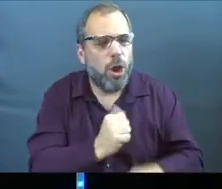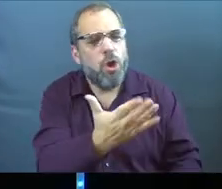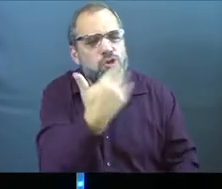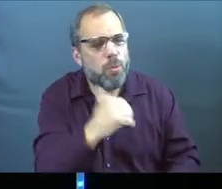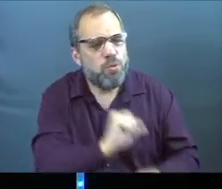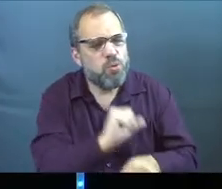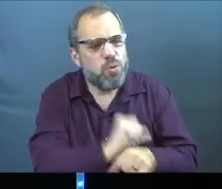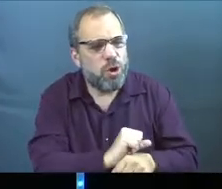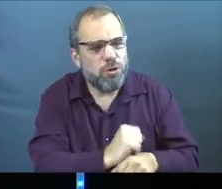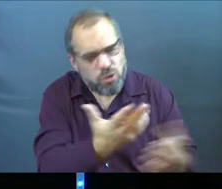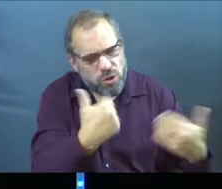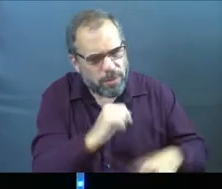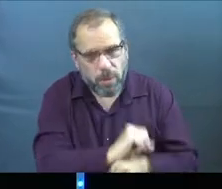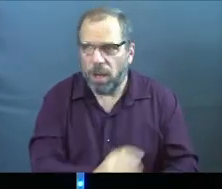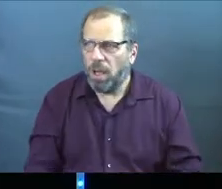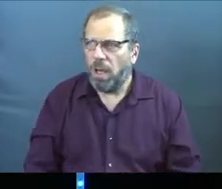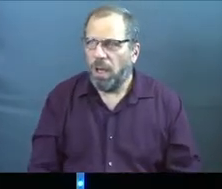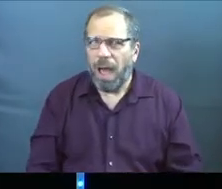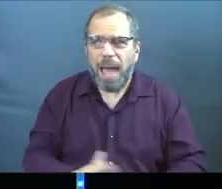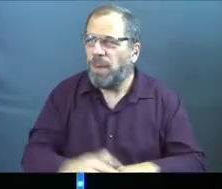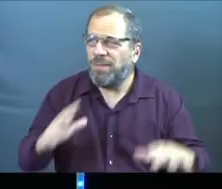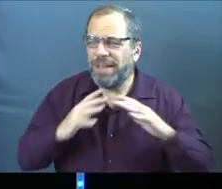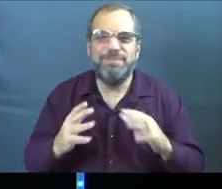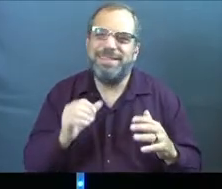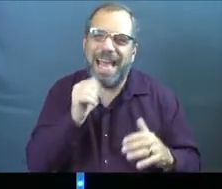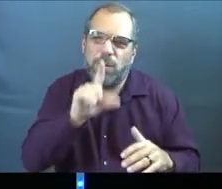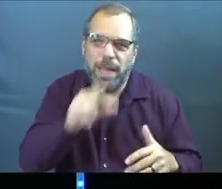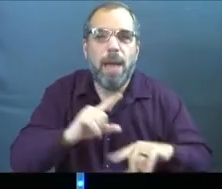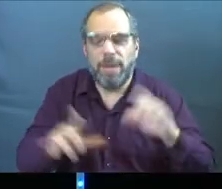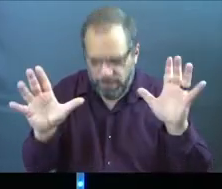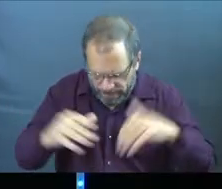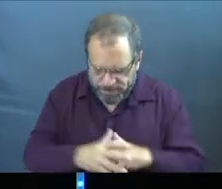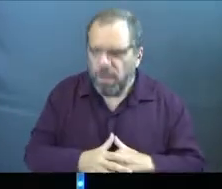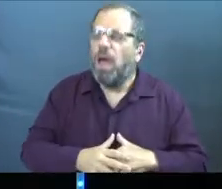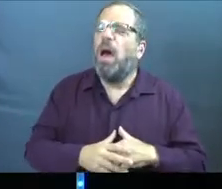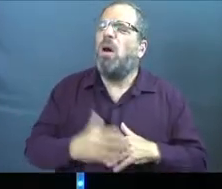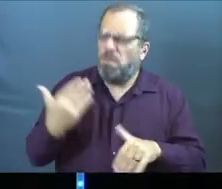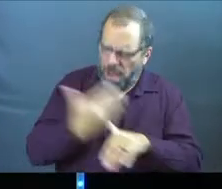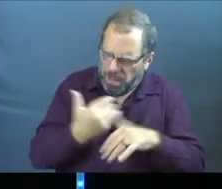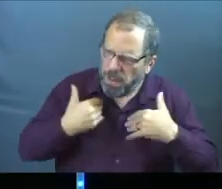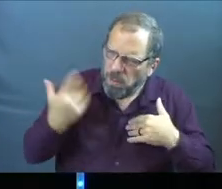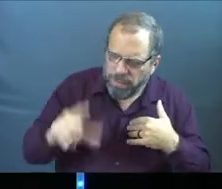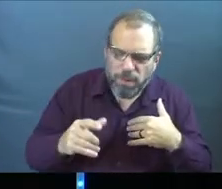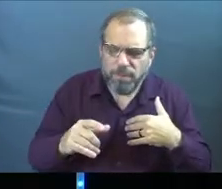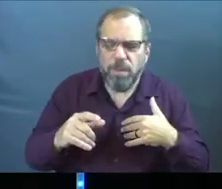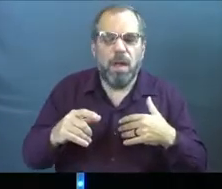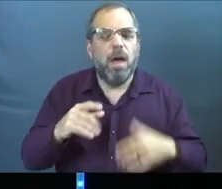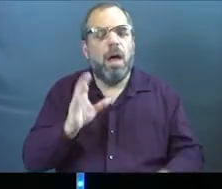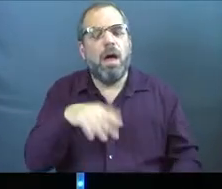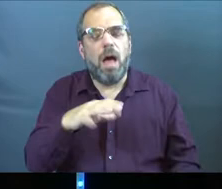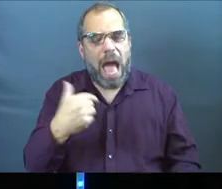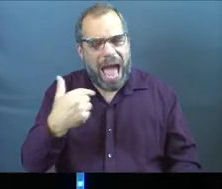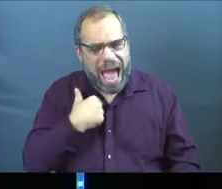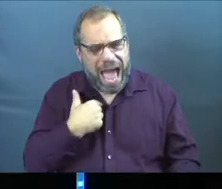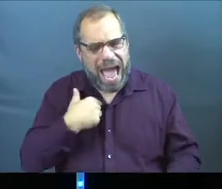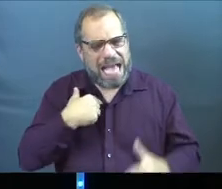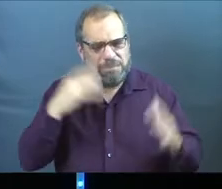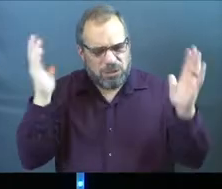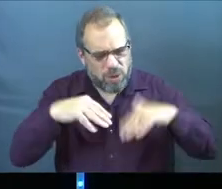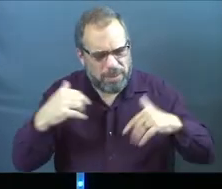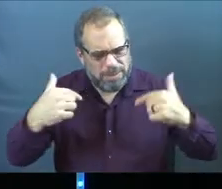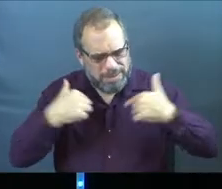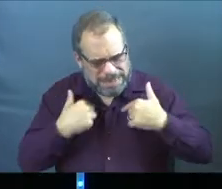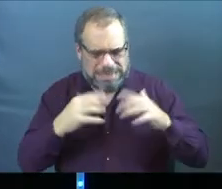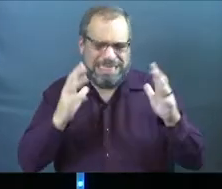come on, dude. Not answer, you know? It's like, it's not going to happen. So this moment happens. He's like, why have you disturbed me? That's what Samuel says to Saul. Because I'm in deep trouble,